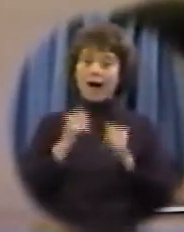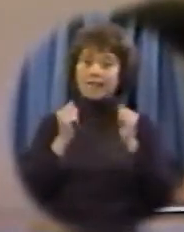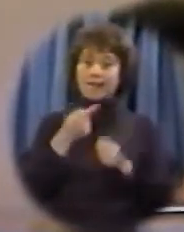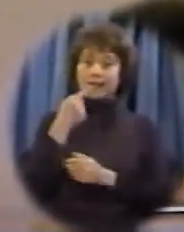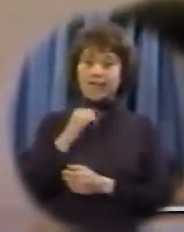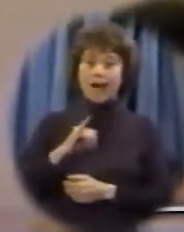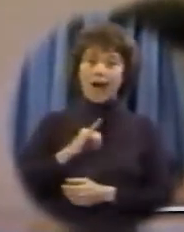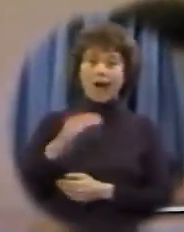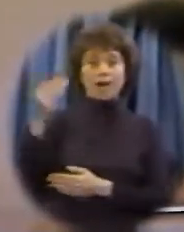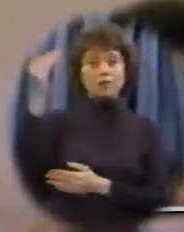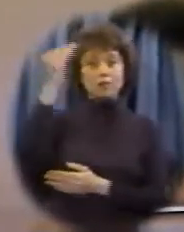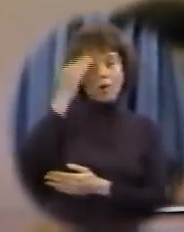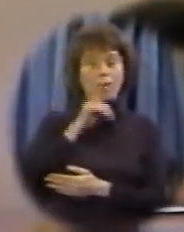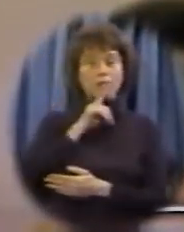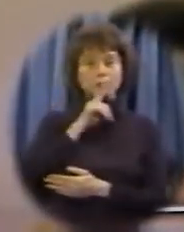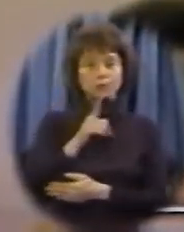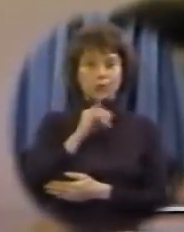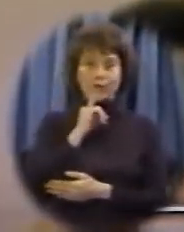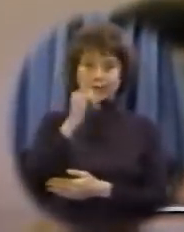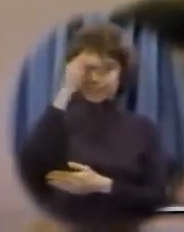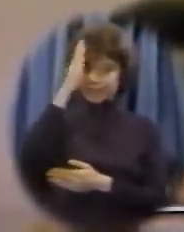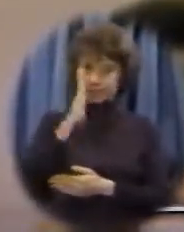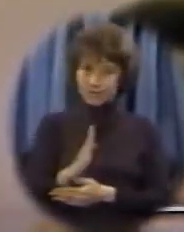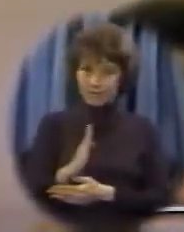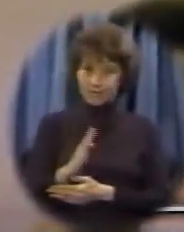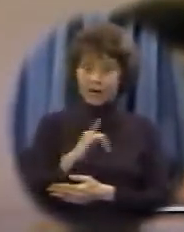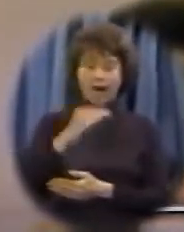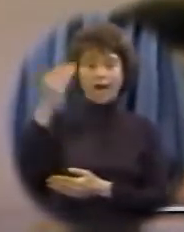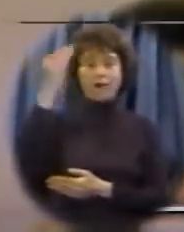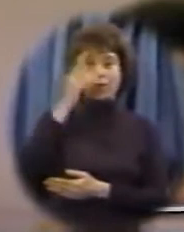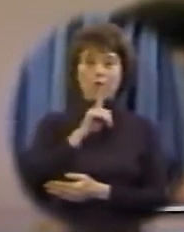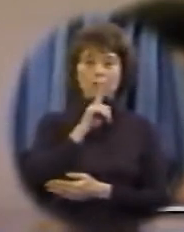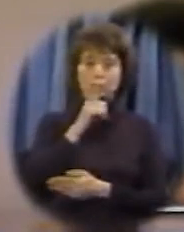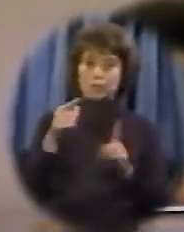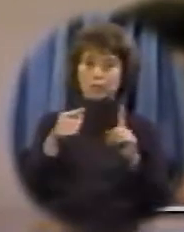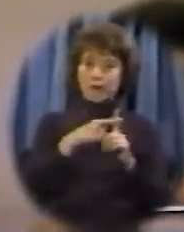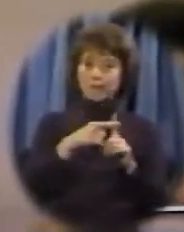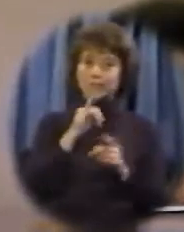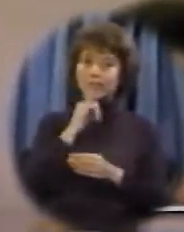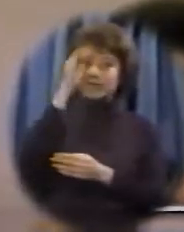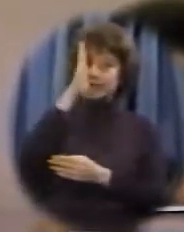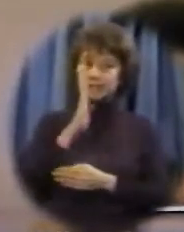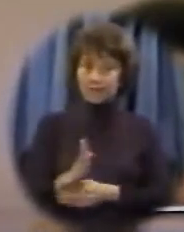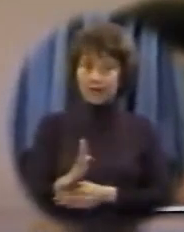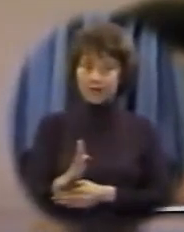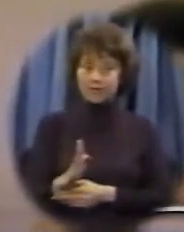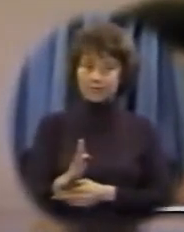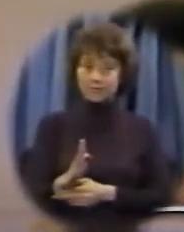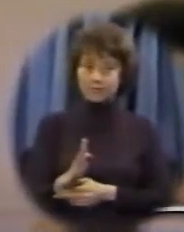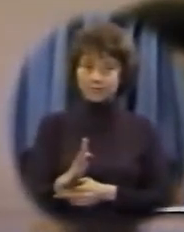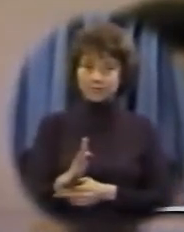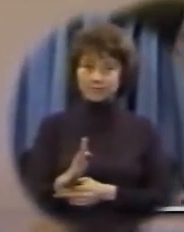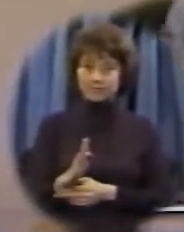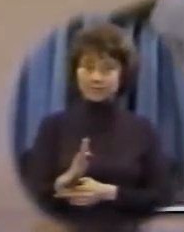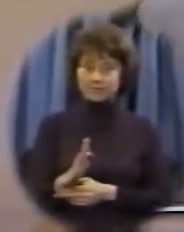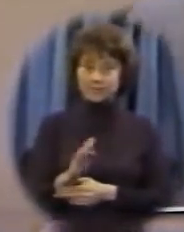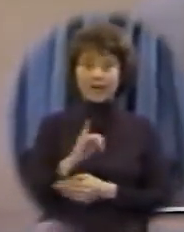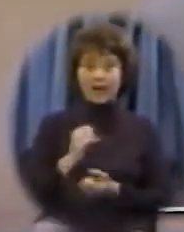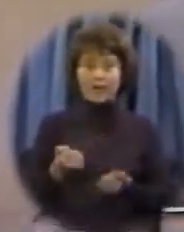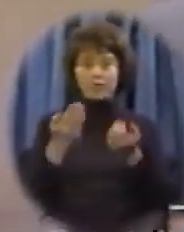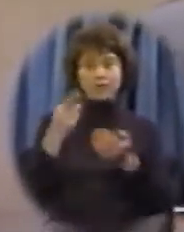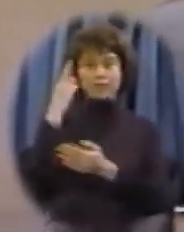God. Amen. And I'm as positive of it as I'm standing behind this platform today, that there is a God. And I'm going to